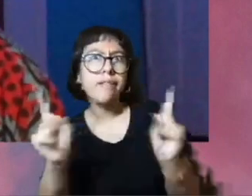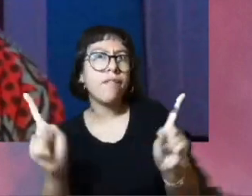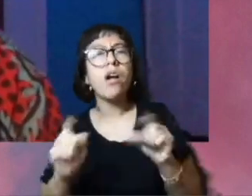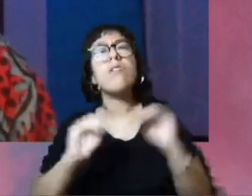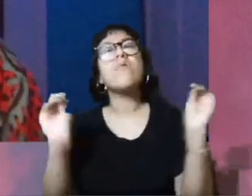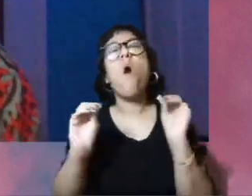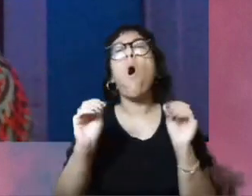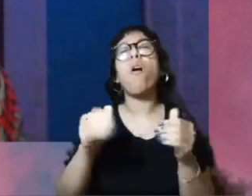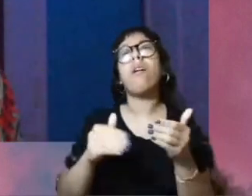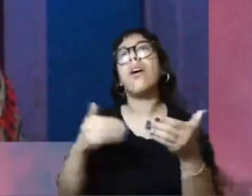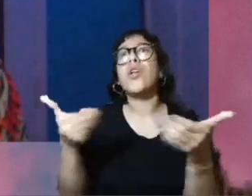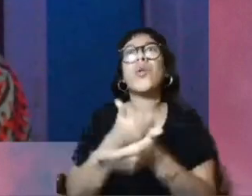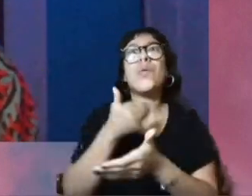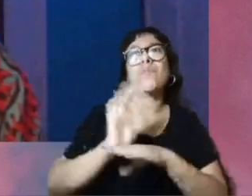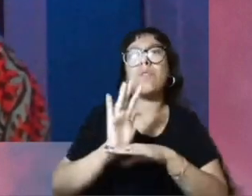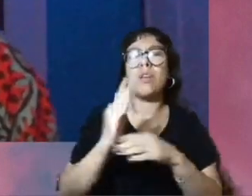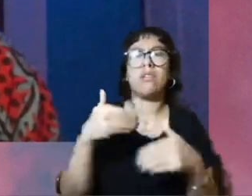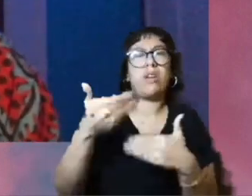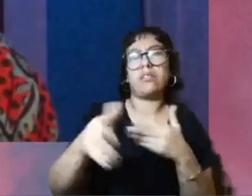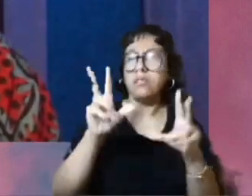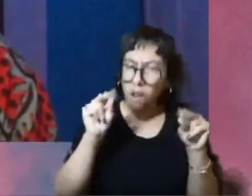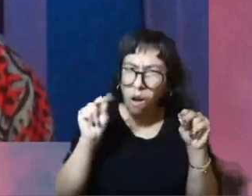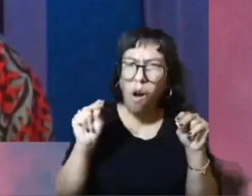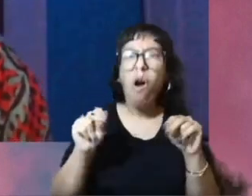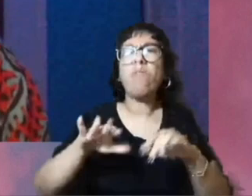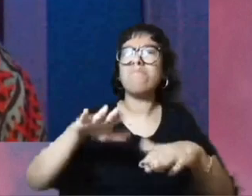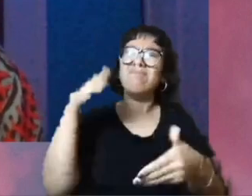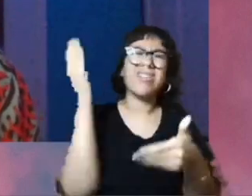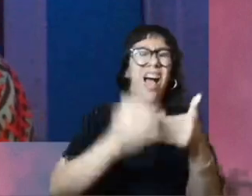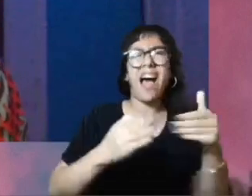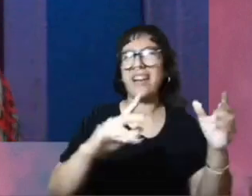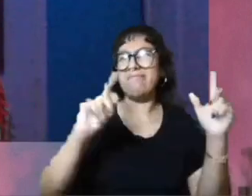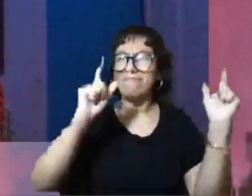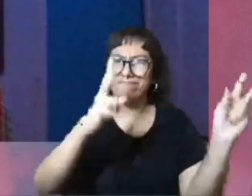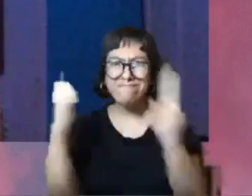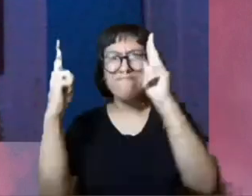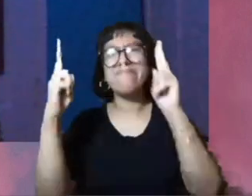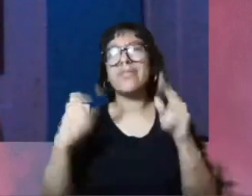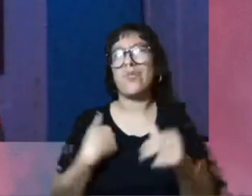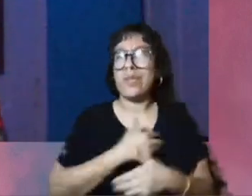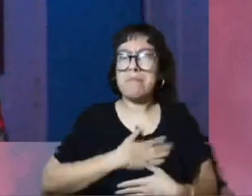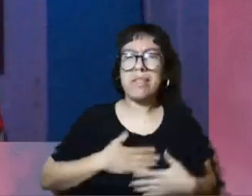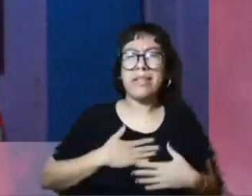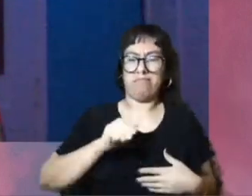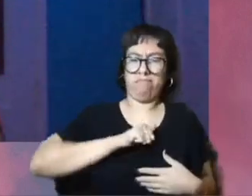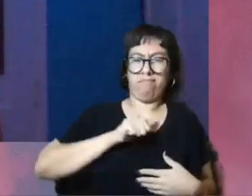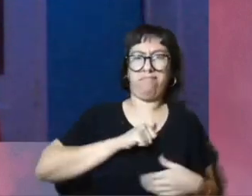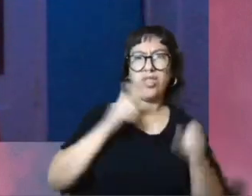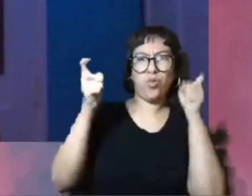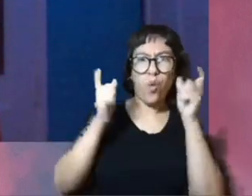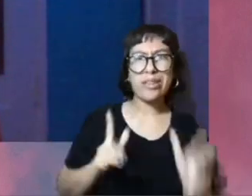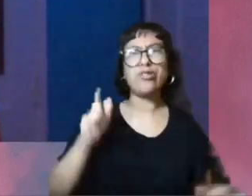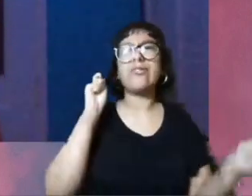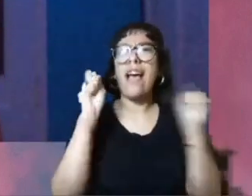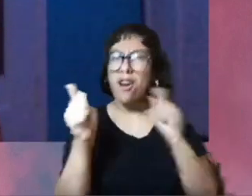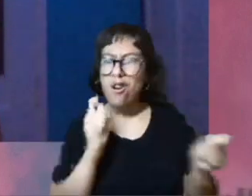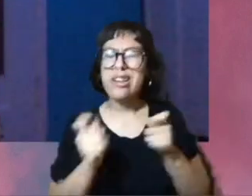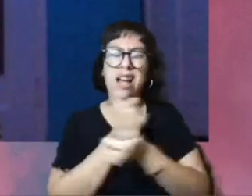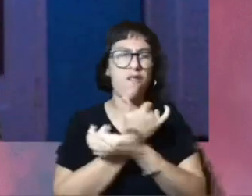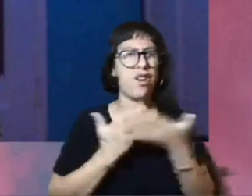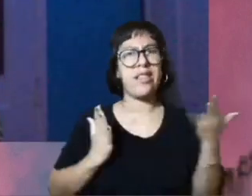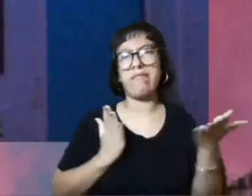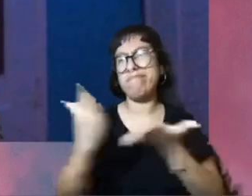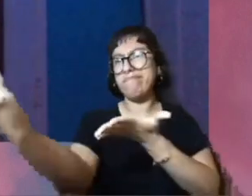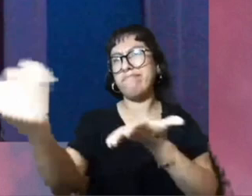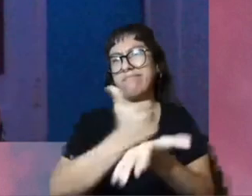Let us write the screenplay for the next one. Yell cut and action as we please. Be the directors, editors, and everything in